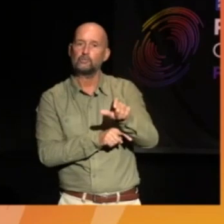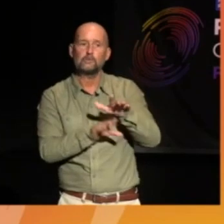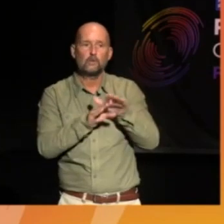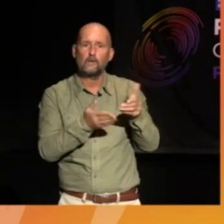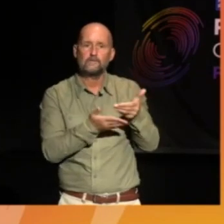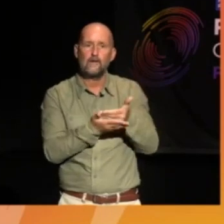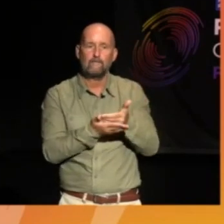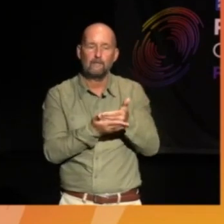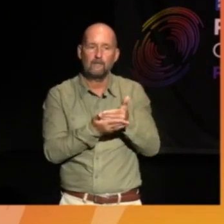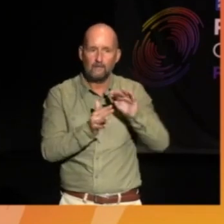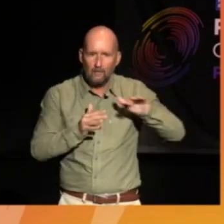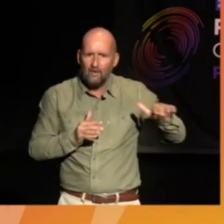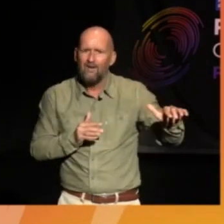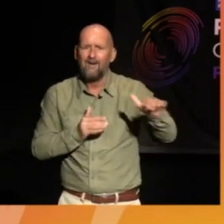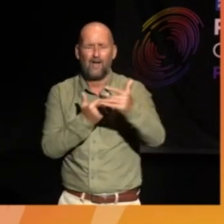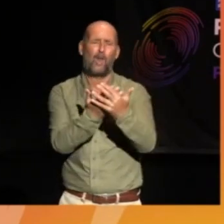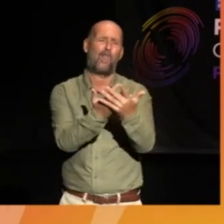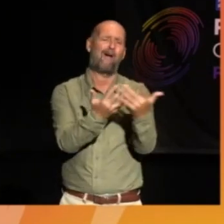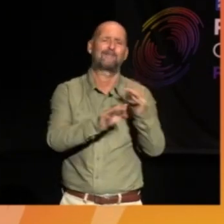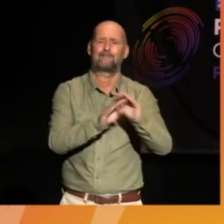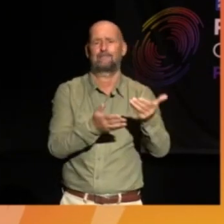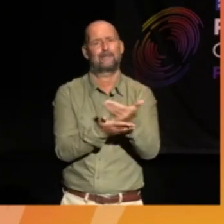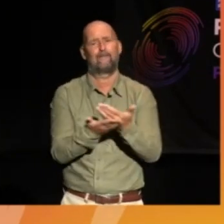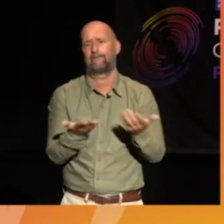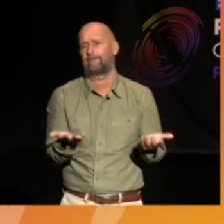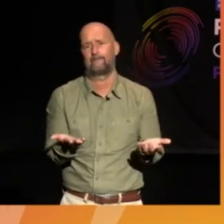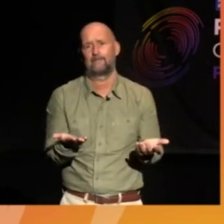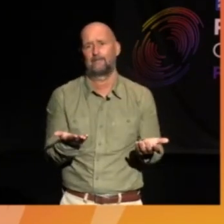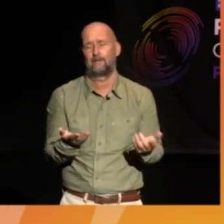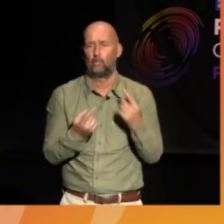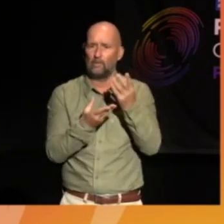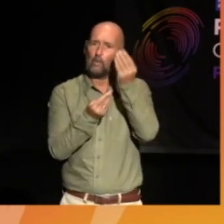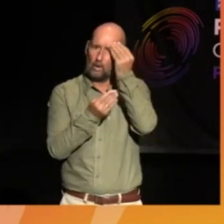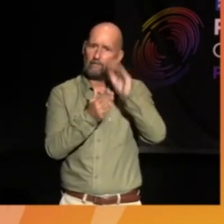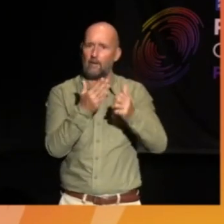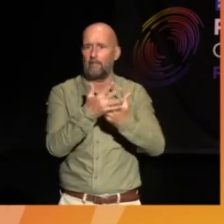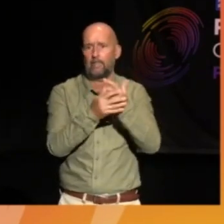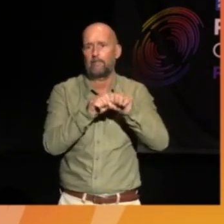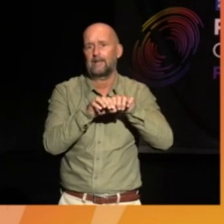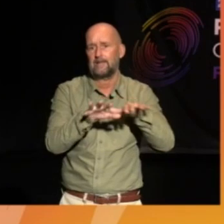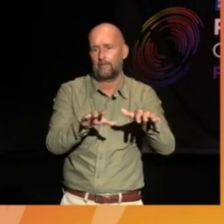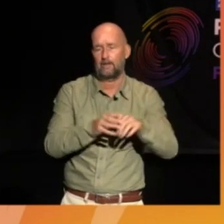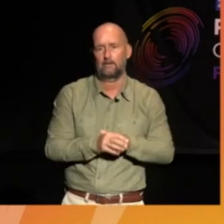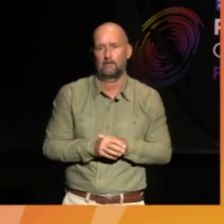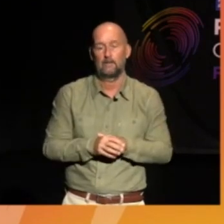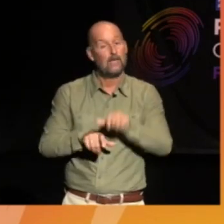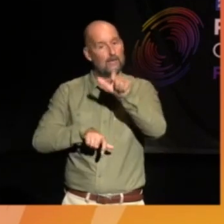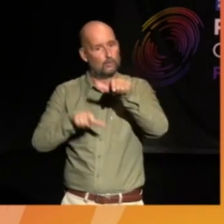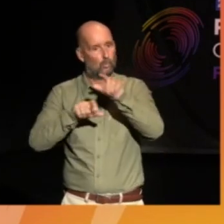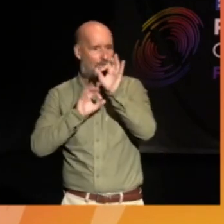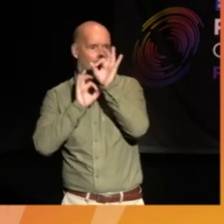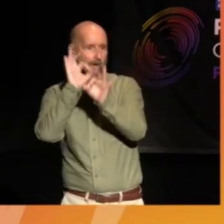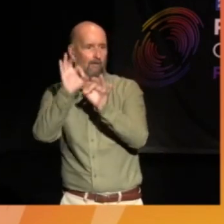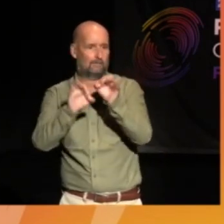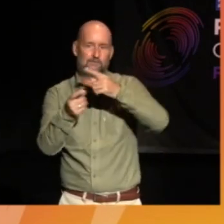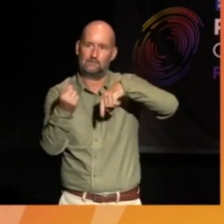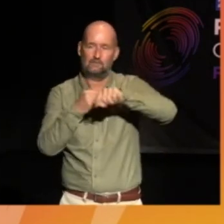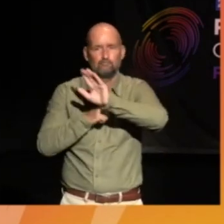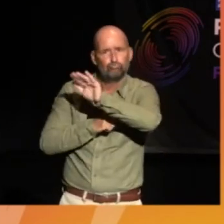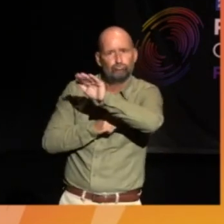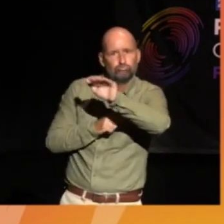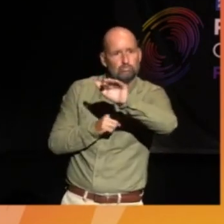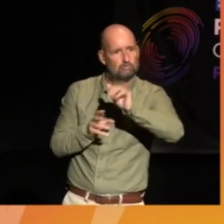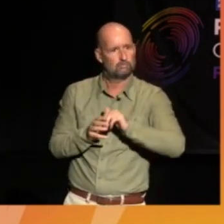are not safe. So, as a citizen, we can ask this question. Uh, so these are